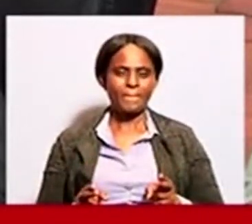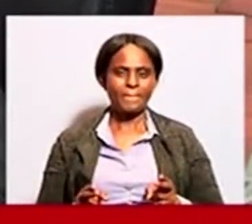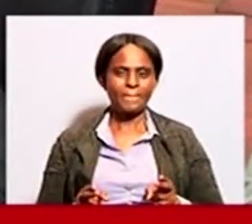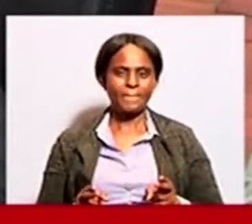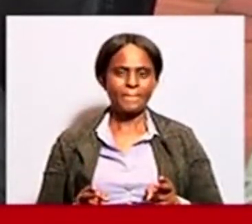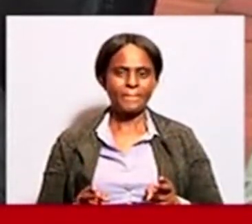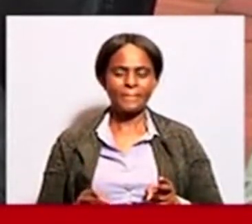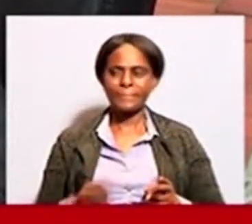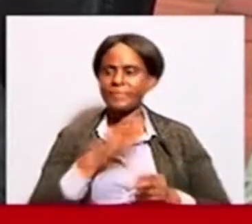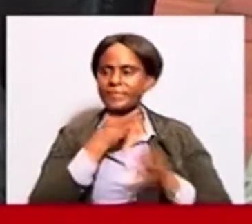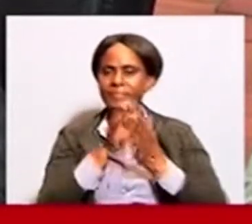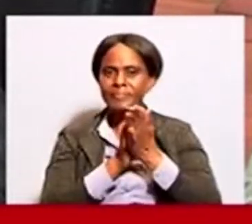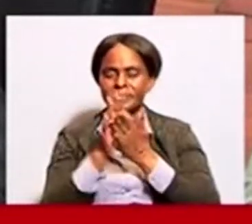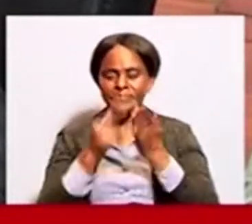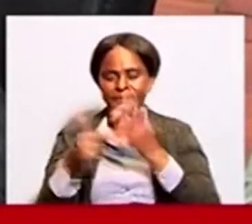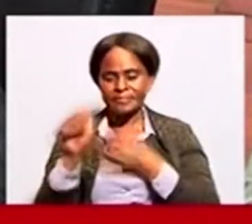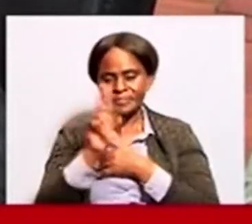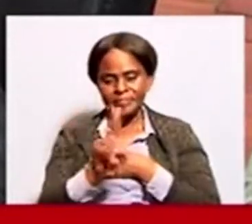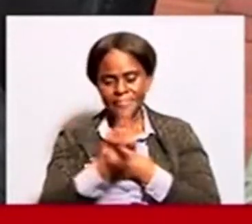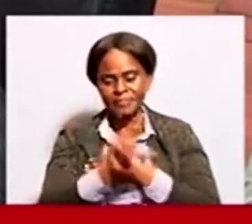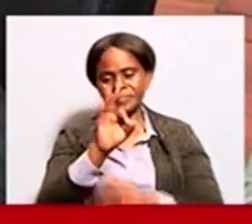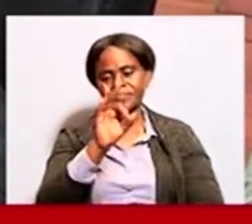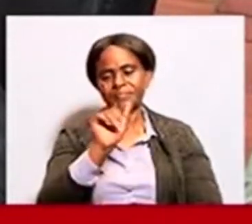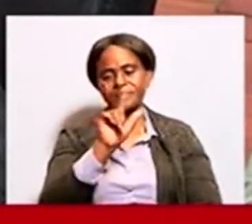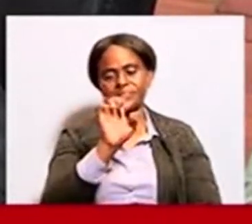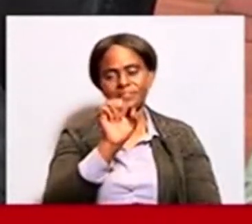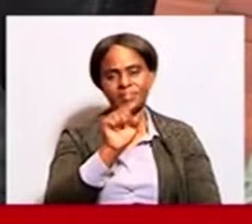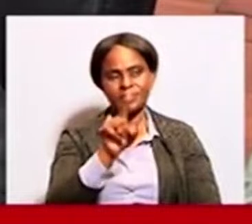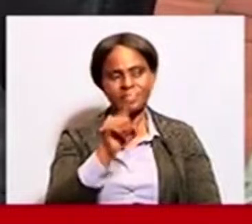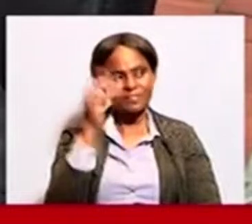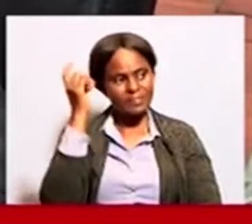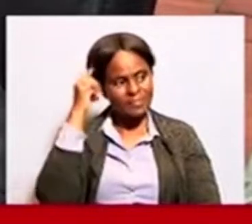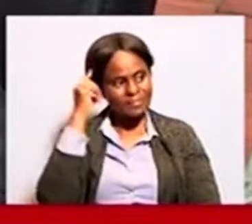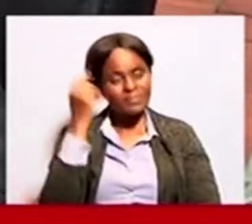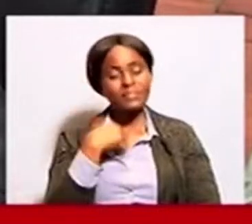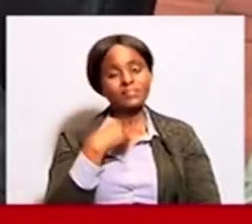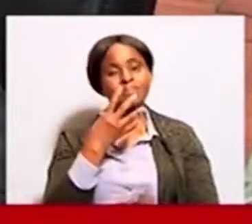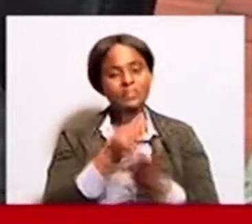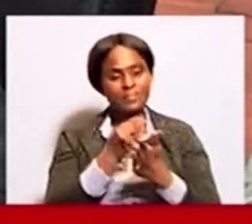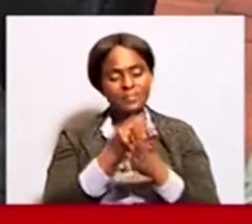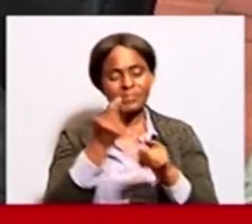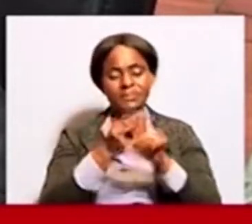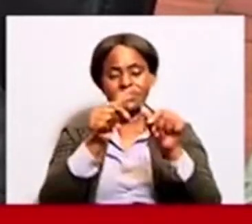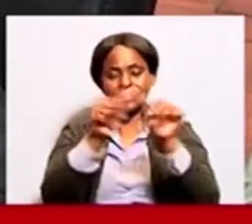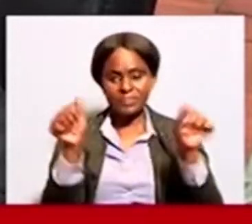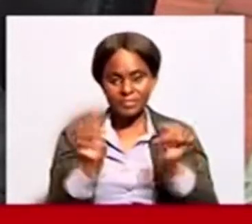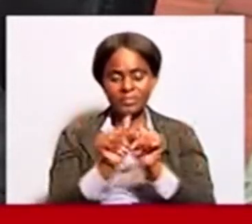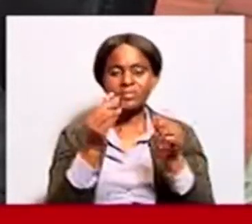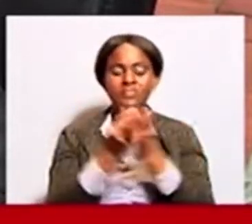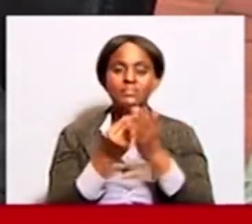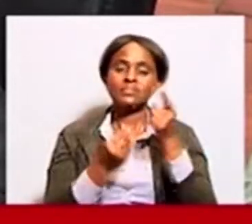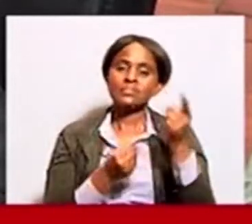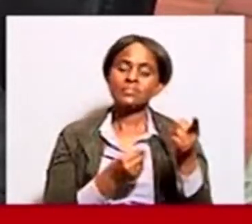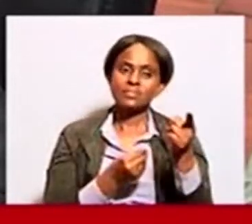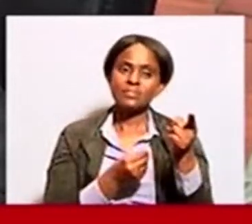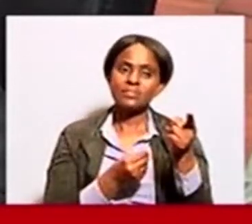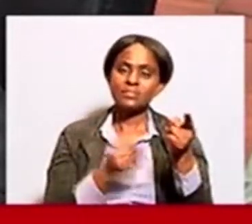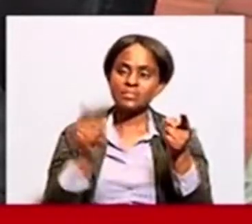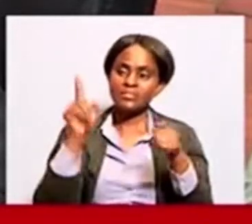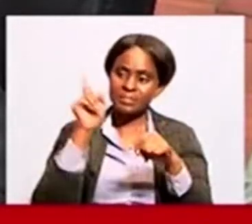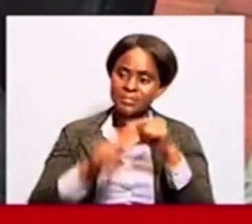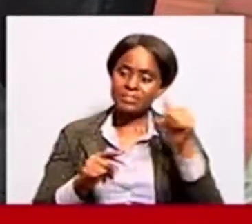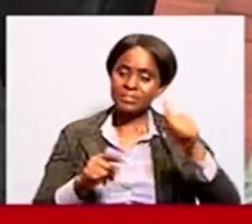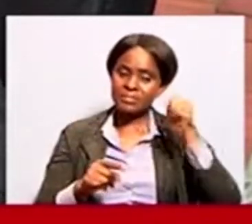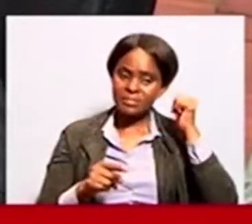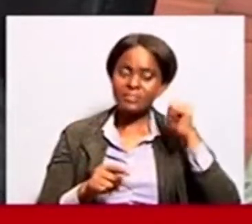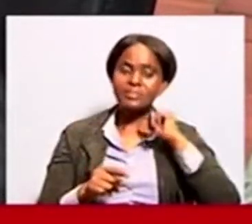What is the interest? And when you are using a false account, mind, there's money coming from general fund. That you cannot dispute. It's